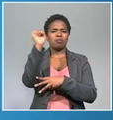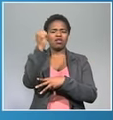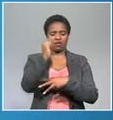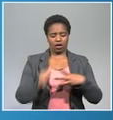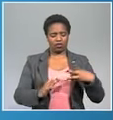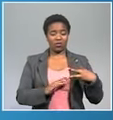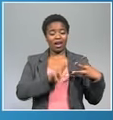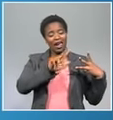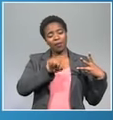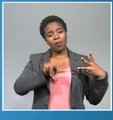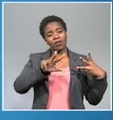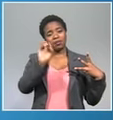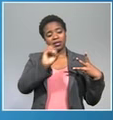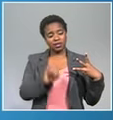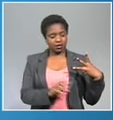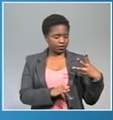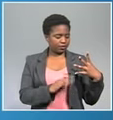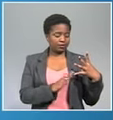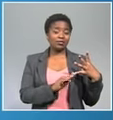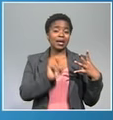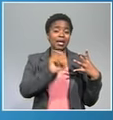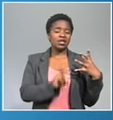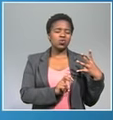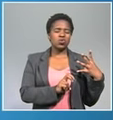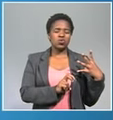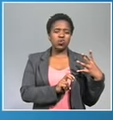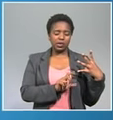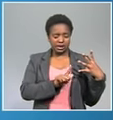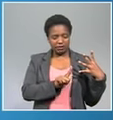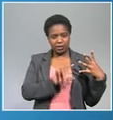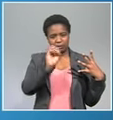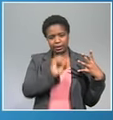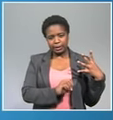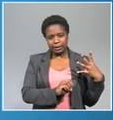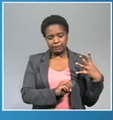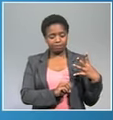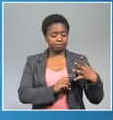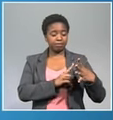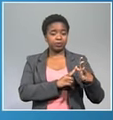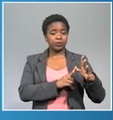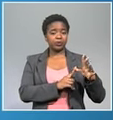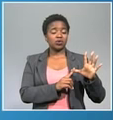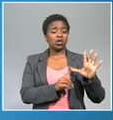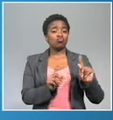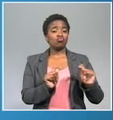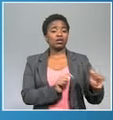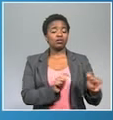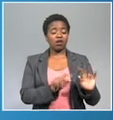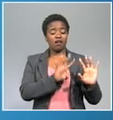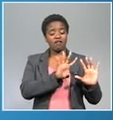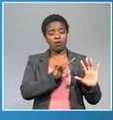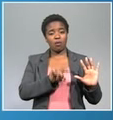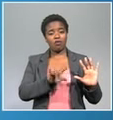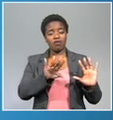by 8.8%. Electricity shrunk by nearly 7%, while transport fell by